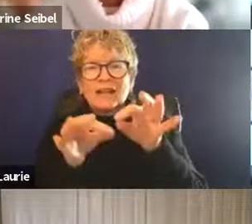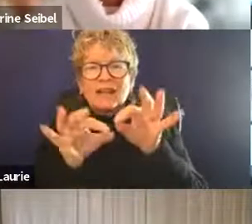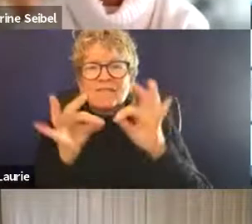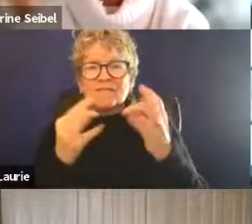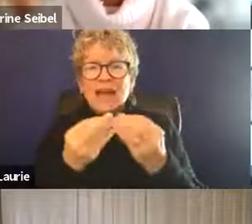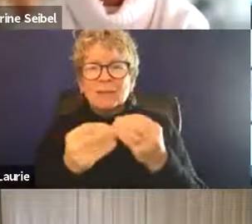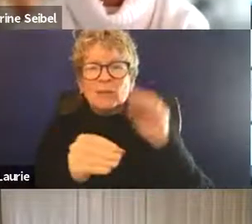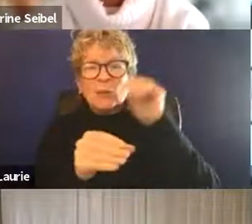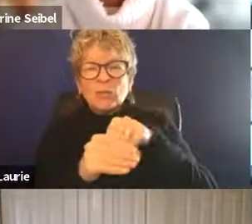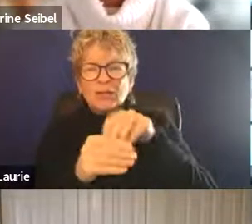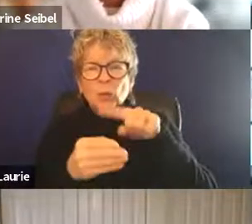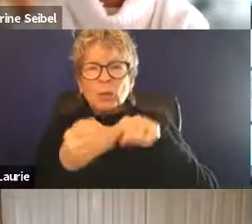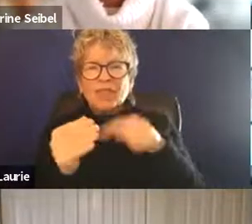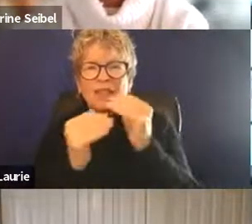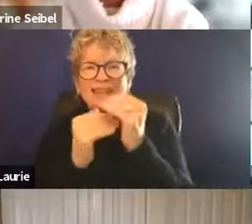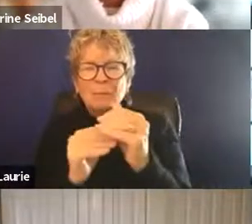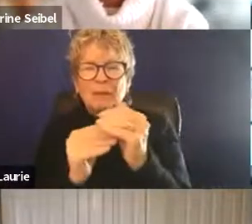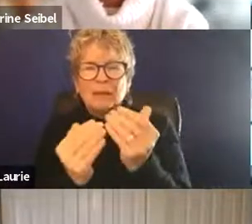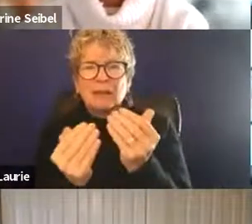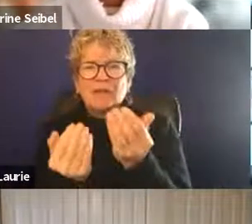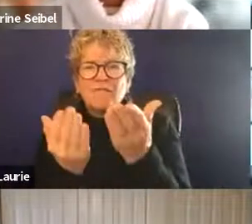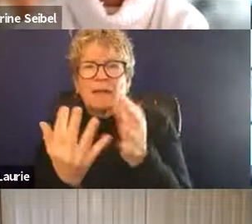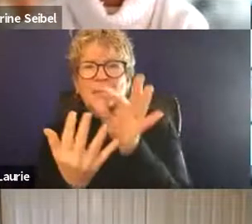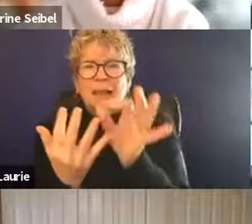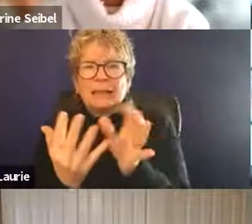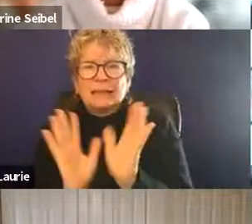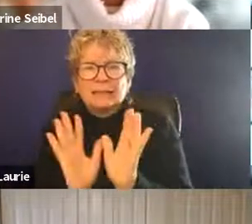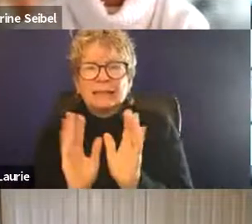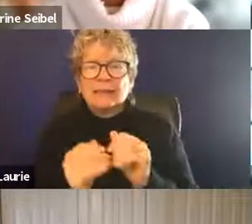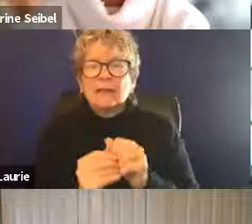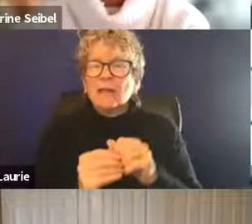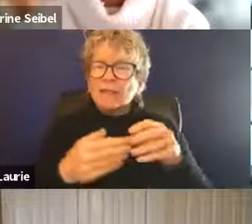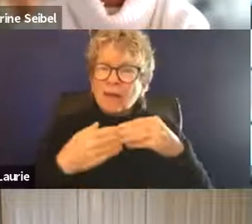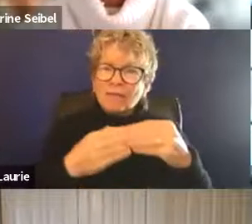available. They were flexible. They called back.